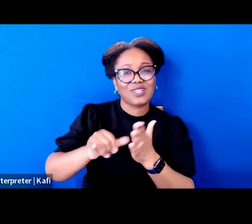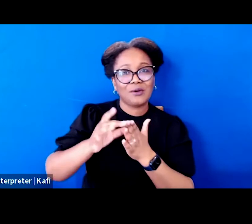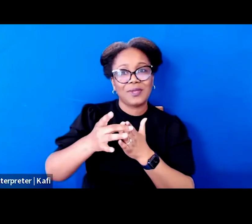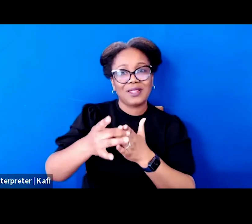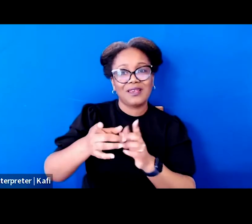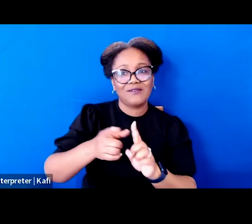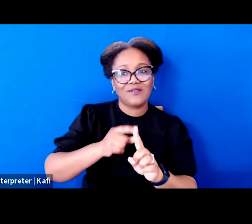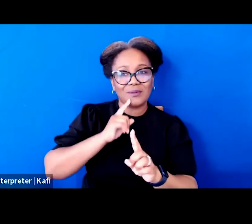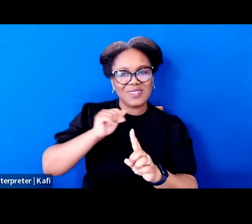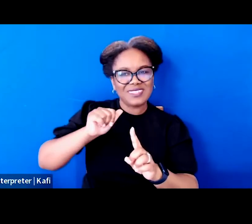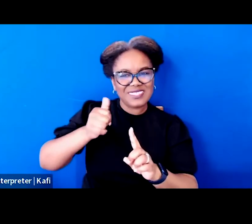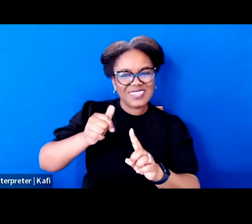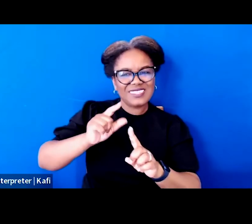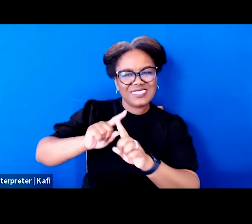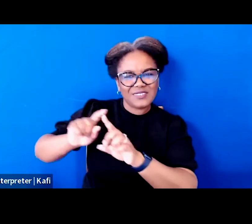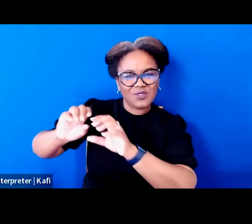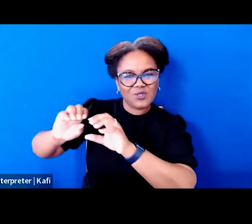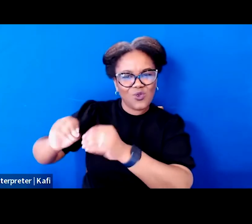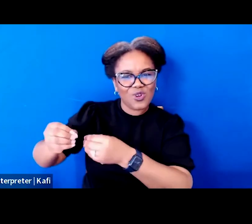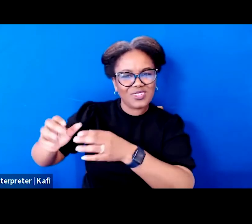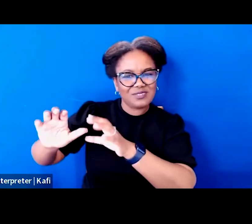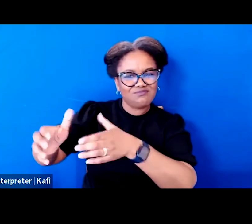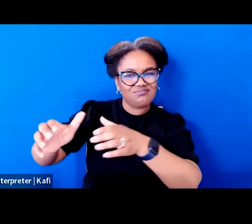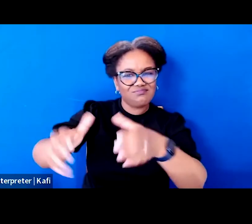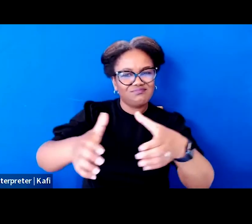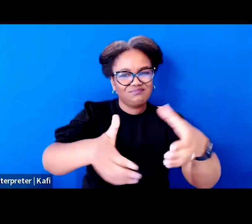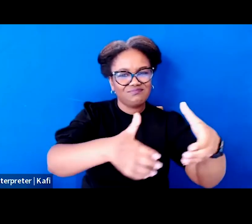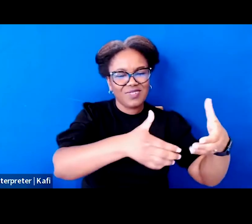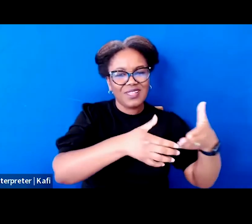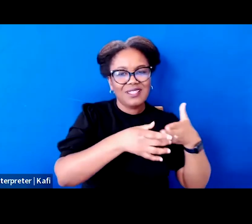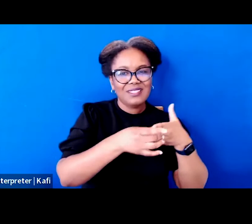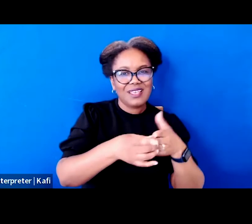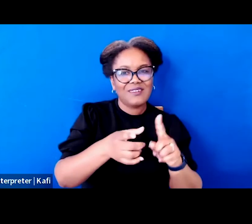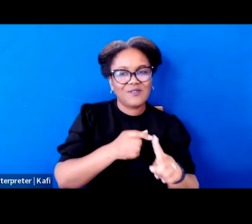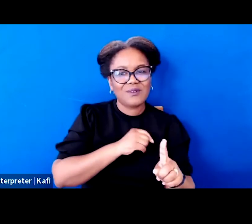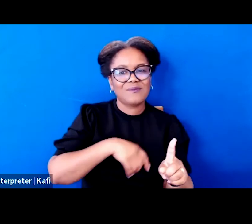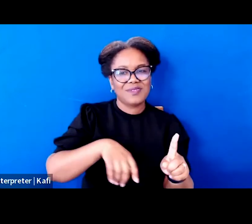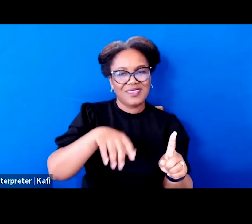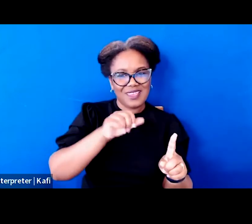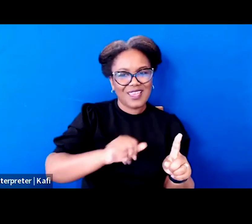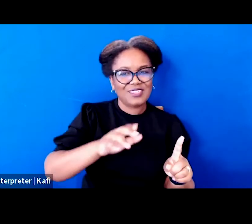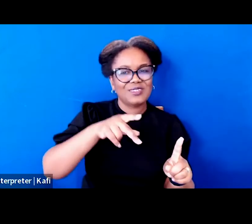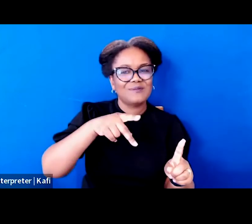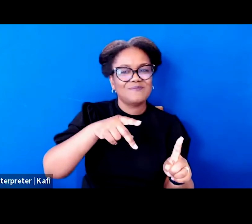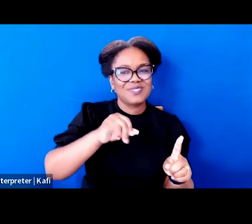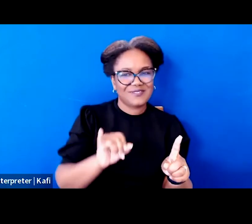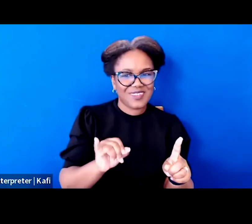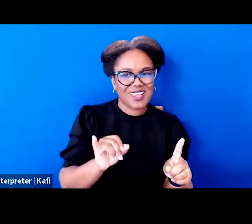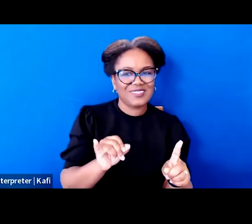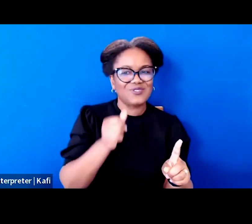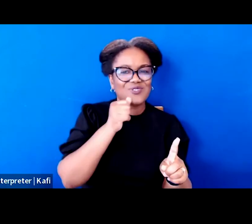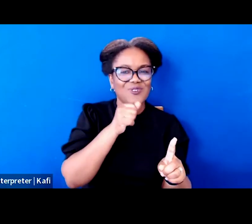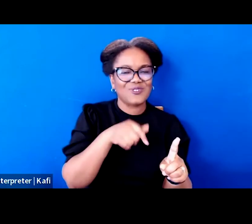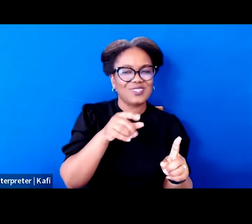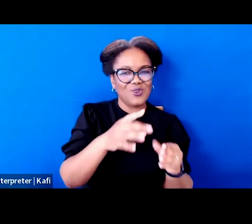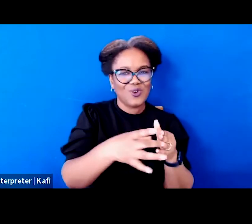girls, non-binary folks, so that we can actually study from our own community's perspective what constitutes violence. And